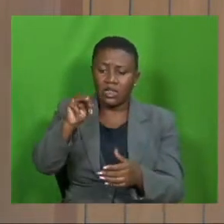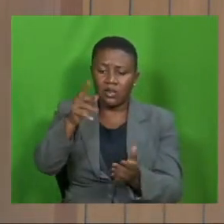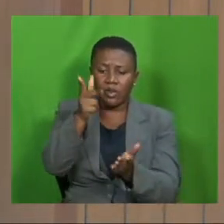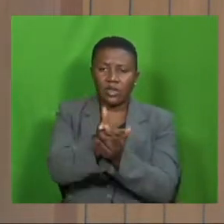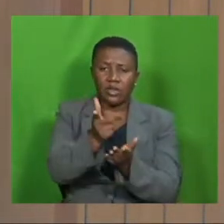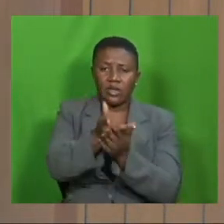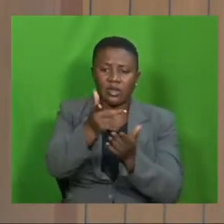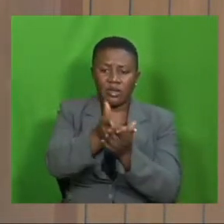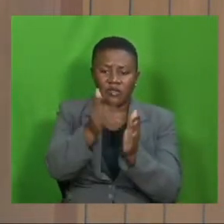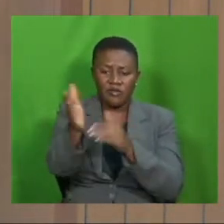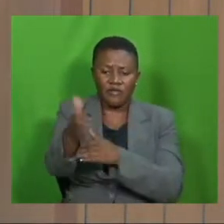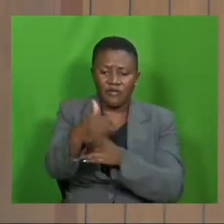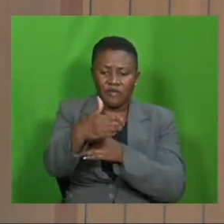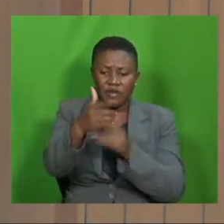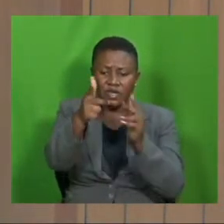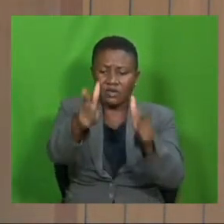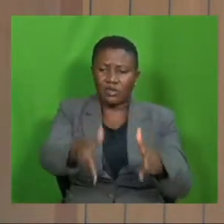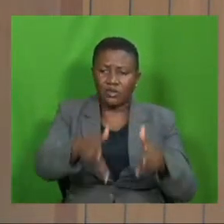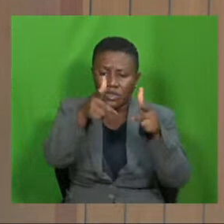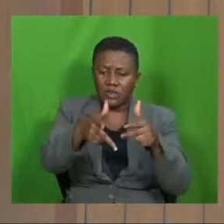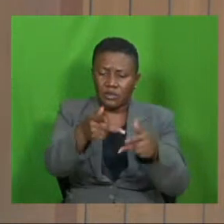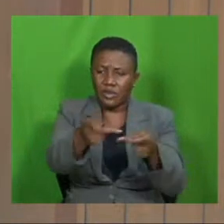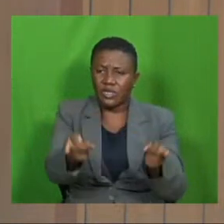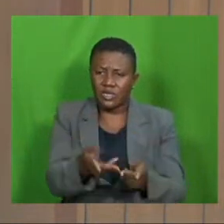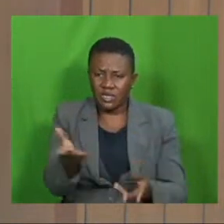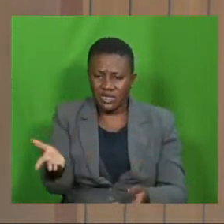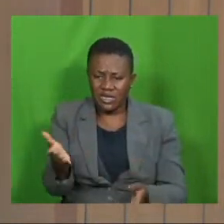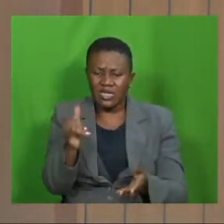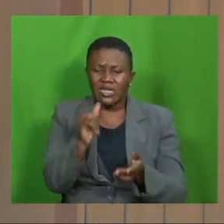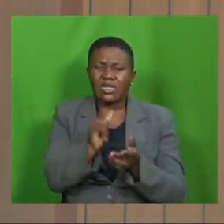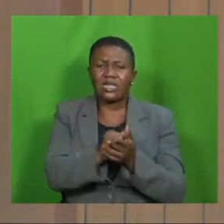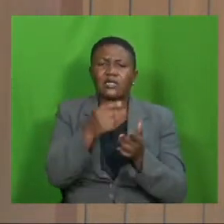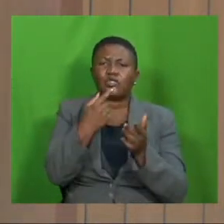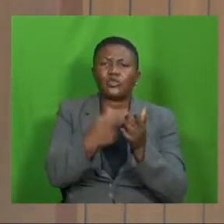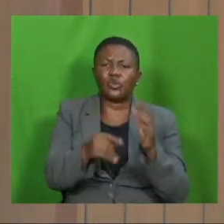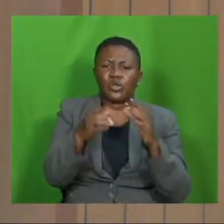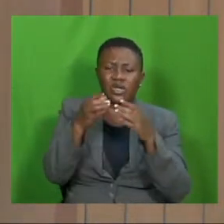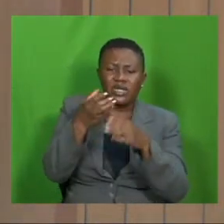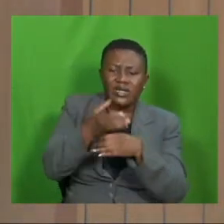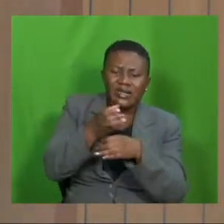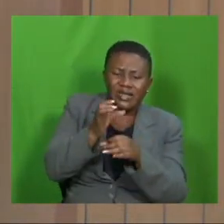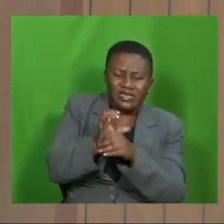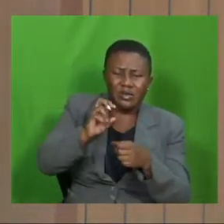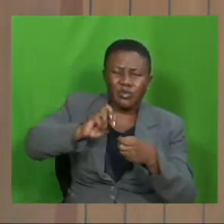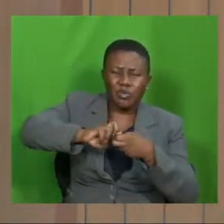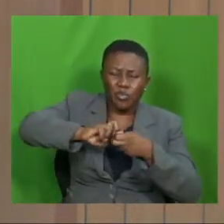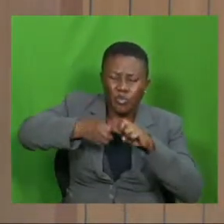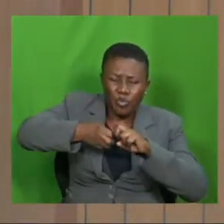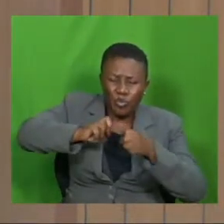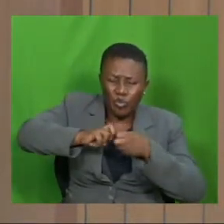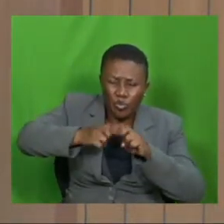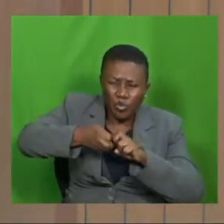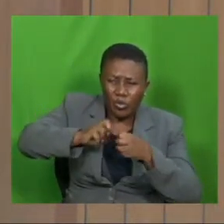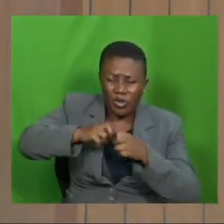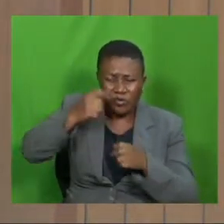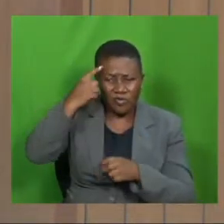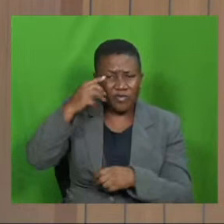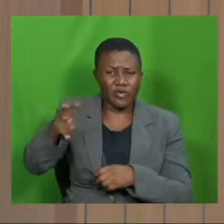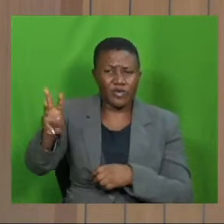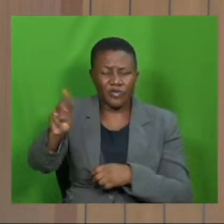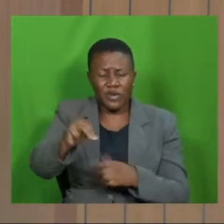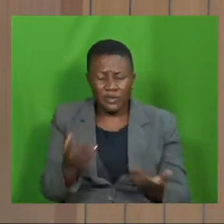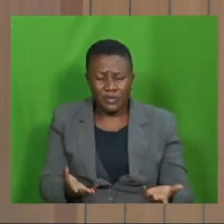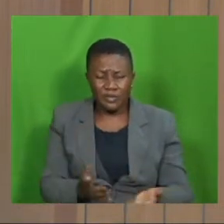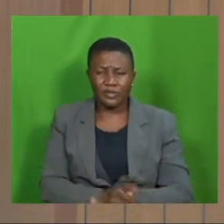problem for the local fishermen in Tema. Either the allocation or proportionate allocations were not